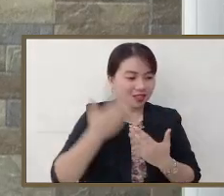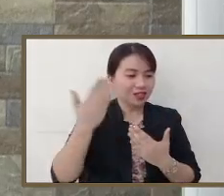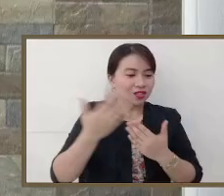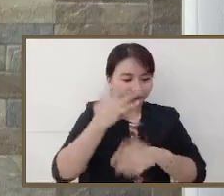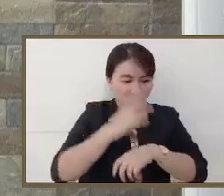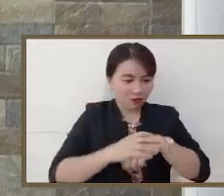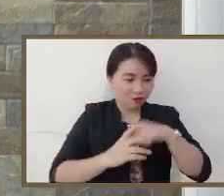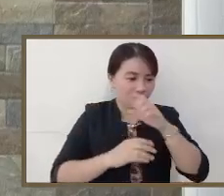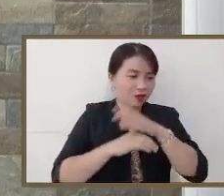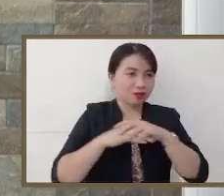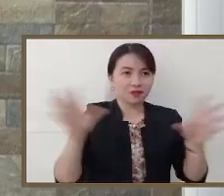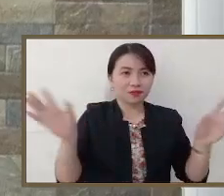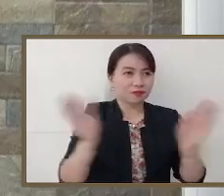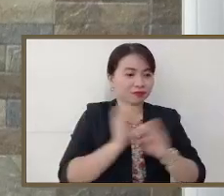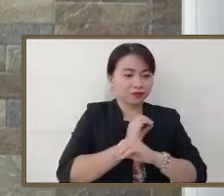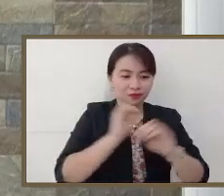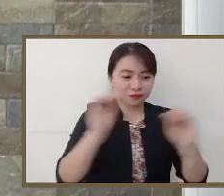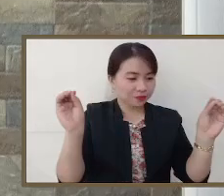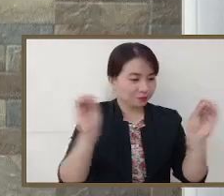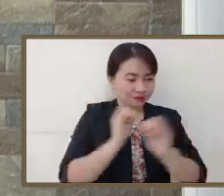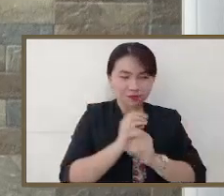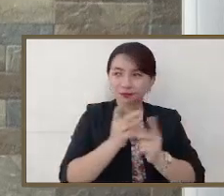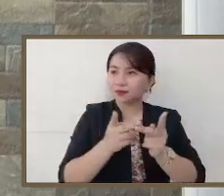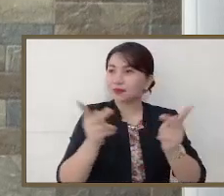ease and comfort have no